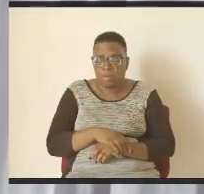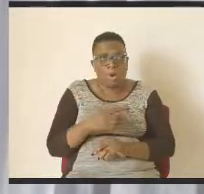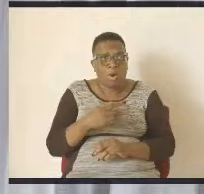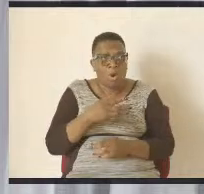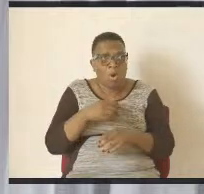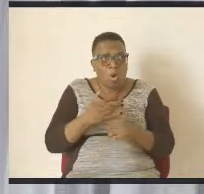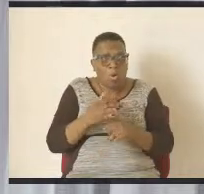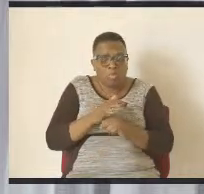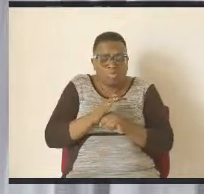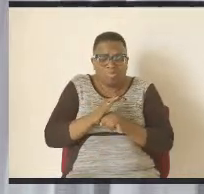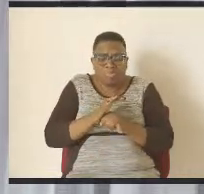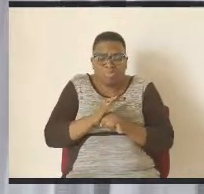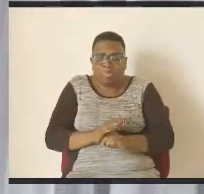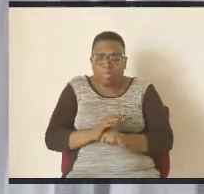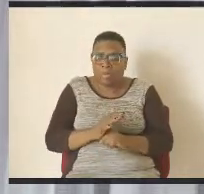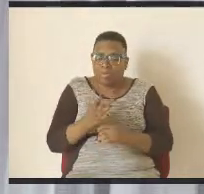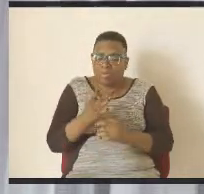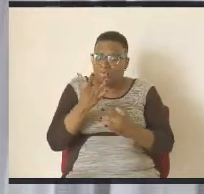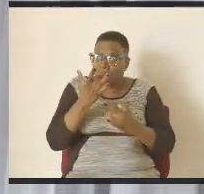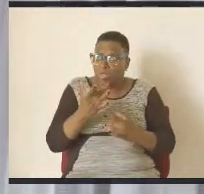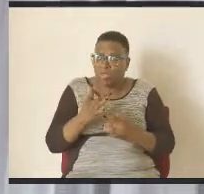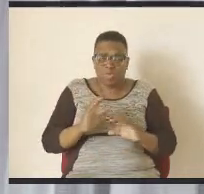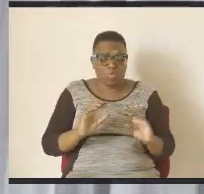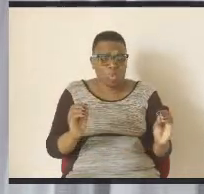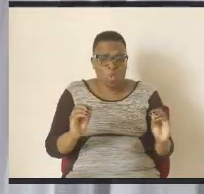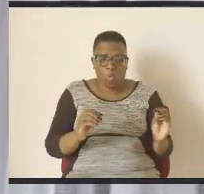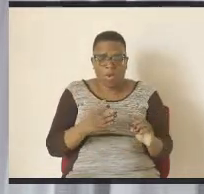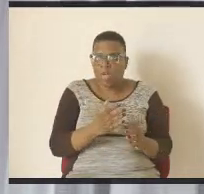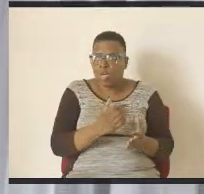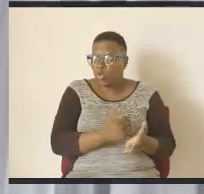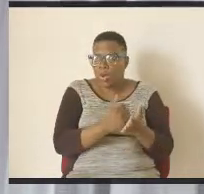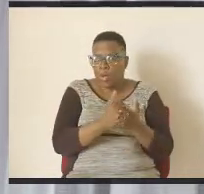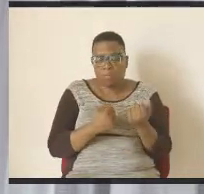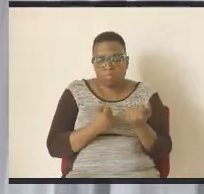distressed they might have been, not having anyone there to help them